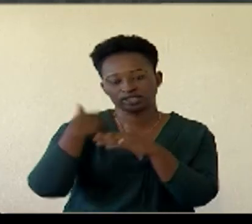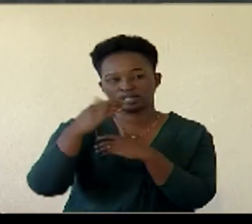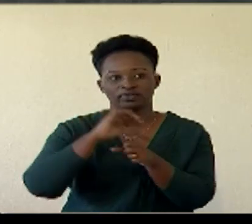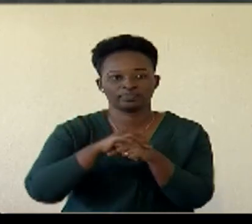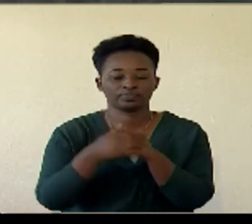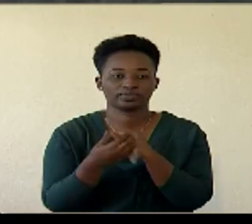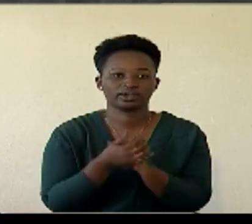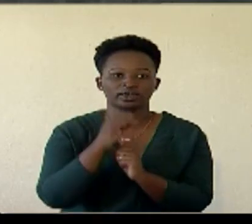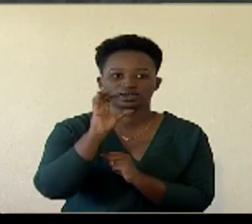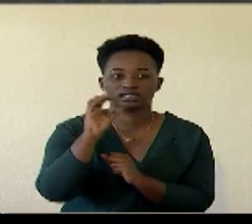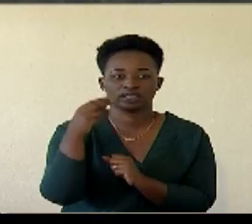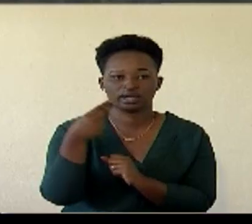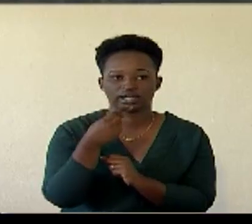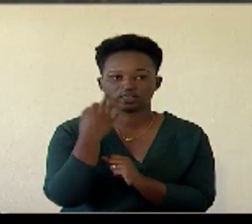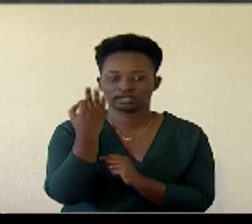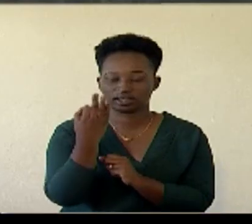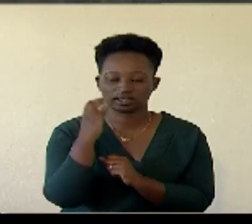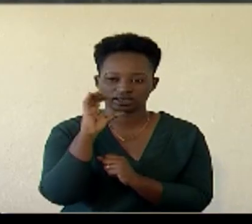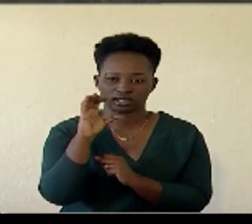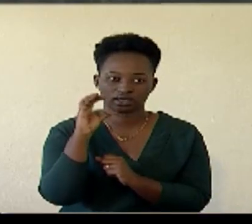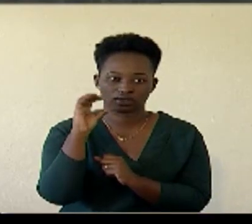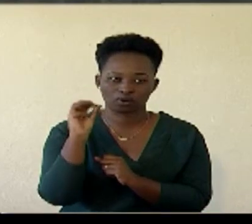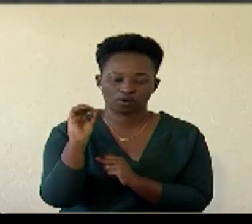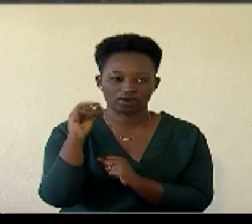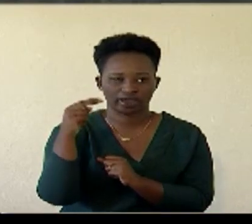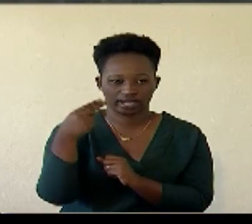CH3CO. This is H. You'll have